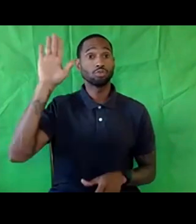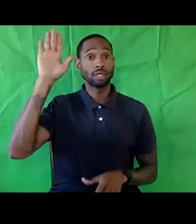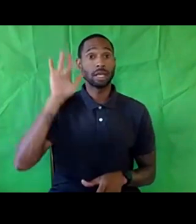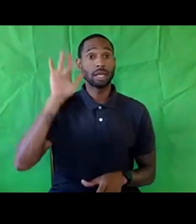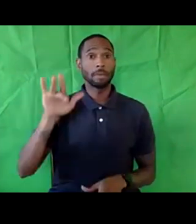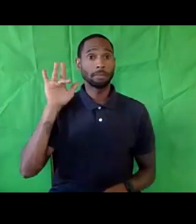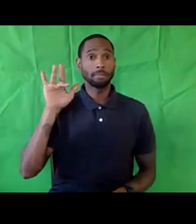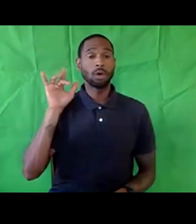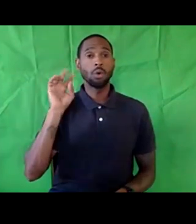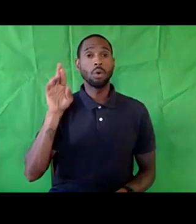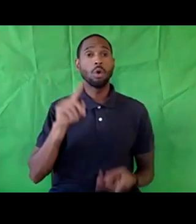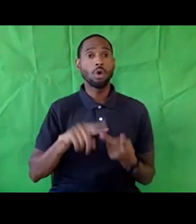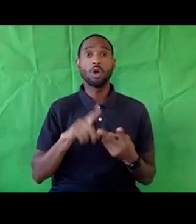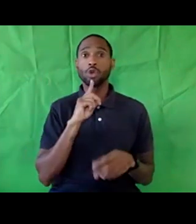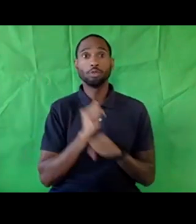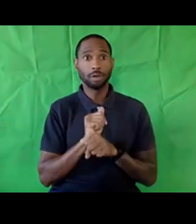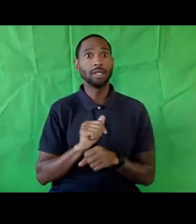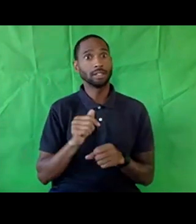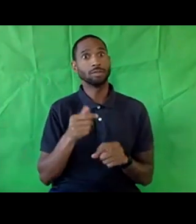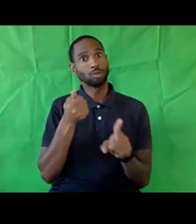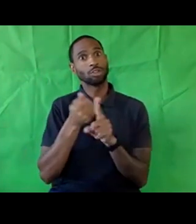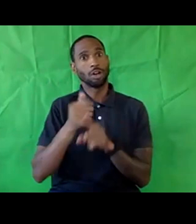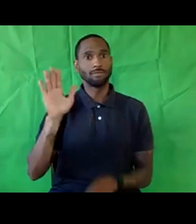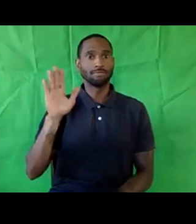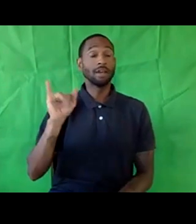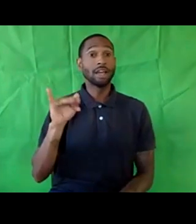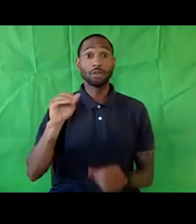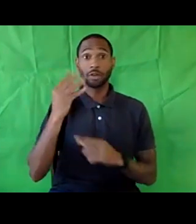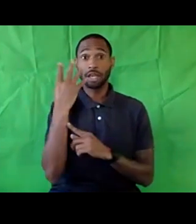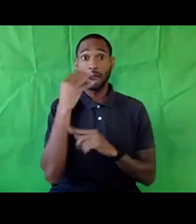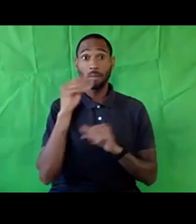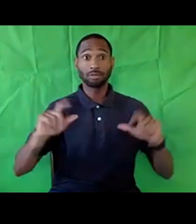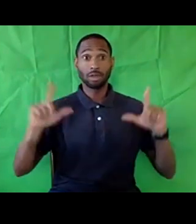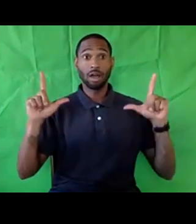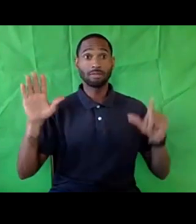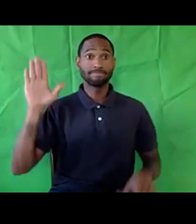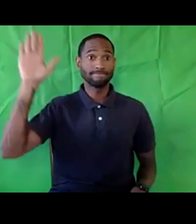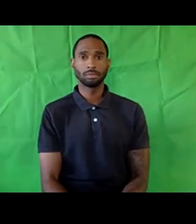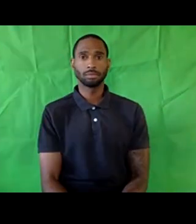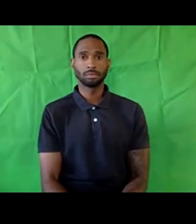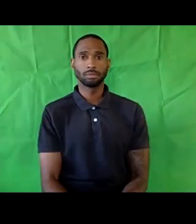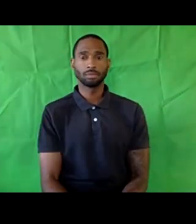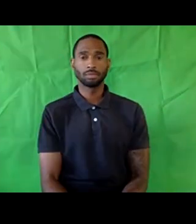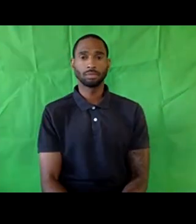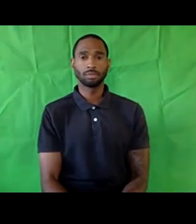button or physically raise your hand if you've got your camera on, and I'll track you.